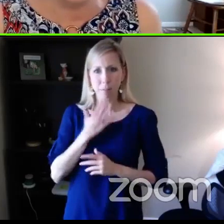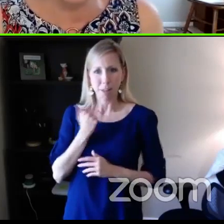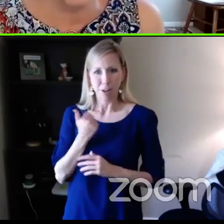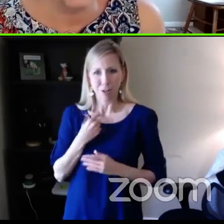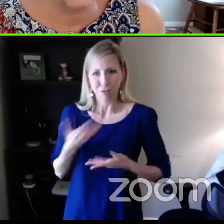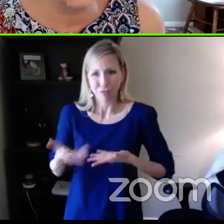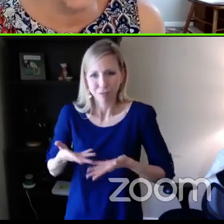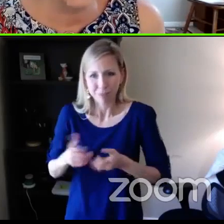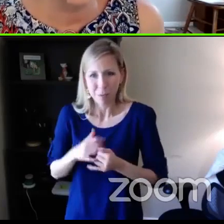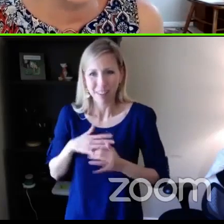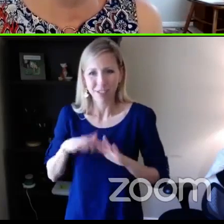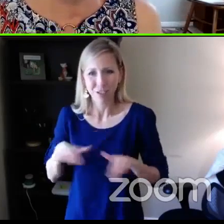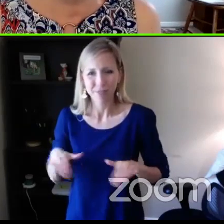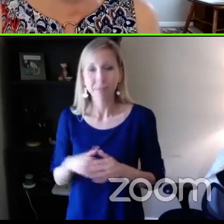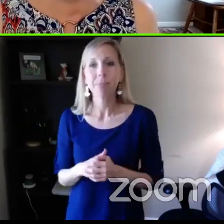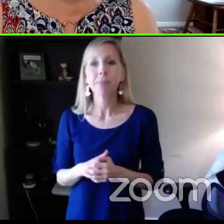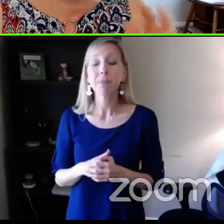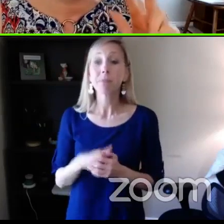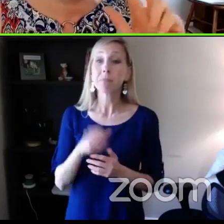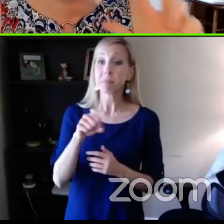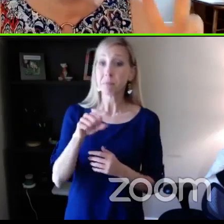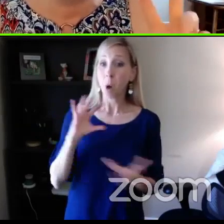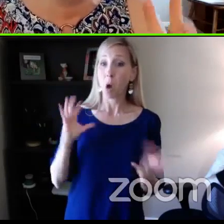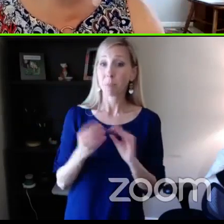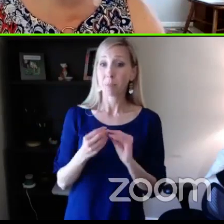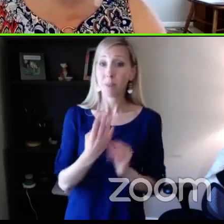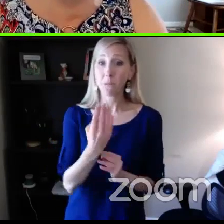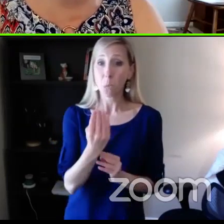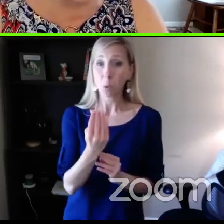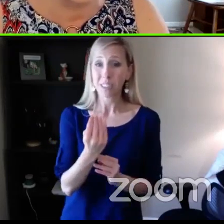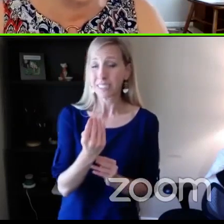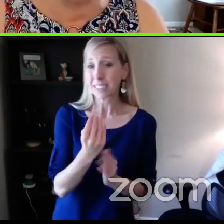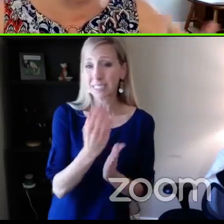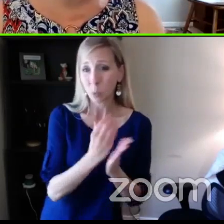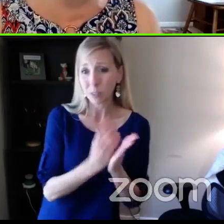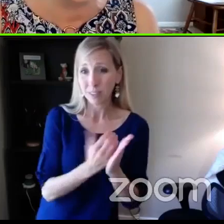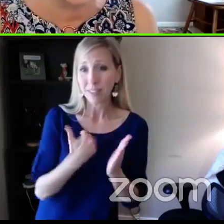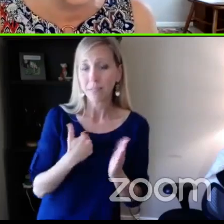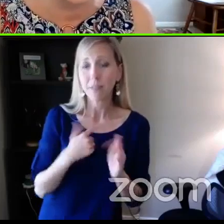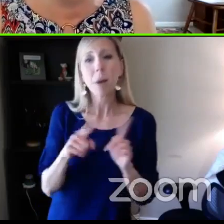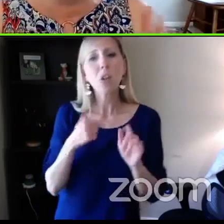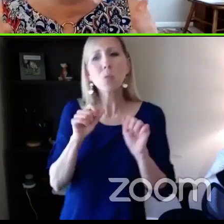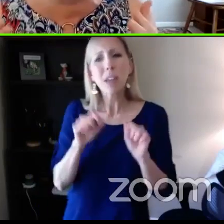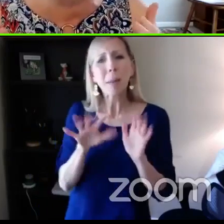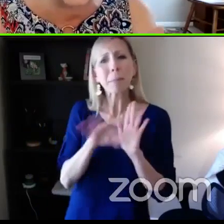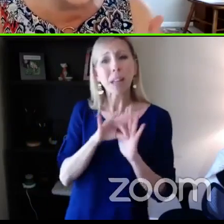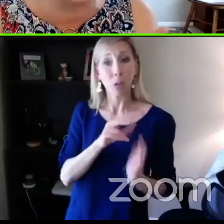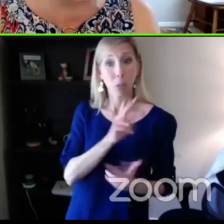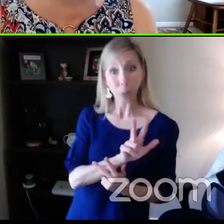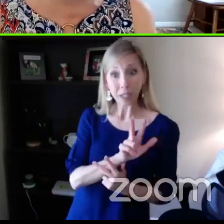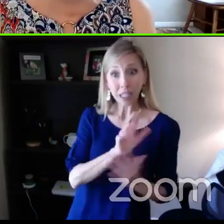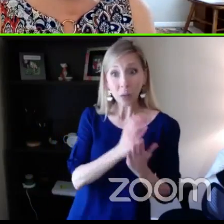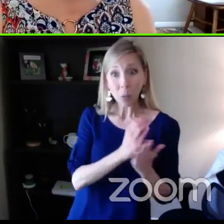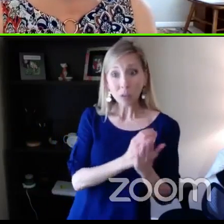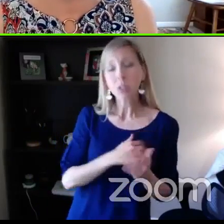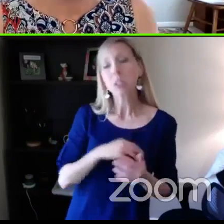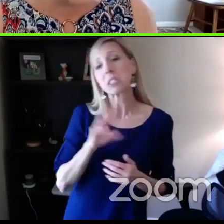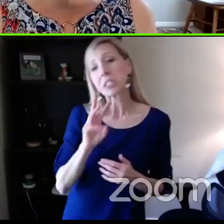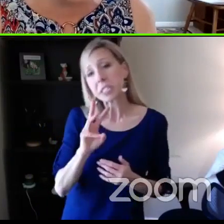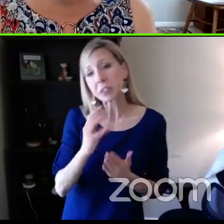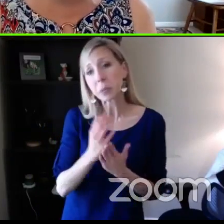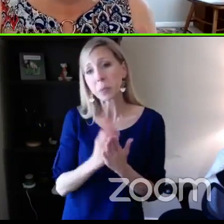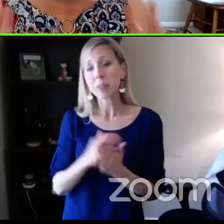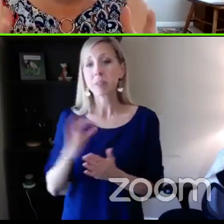even though we have 14 sessions, you can choose to view 3, 6, or 9 or all 14. So you can really tailor it. So as